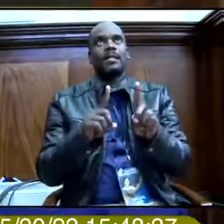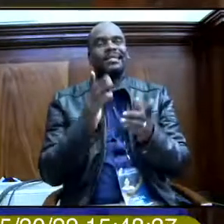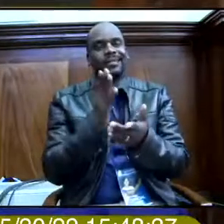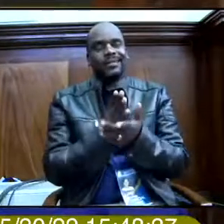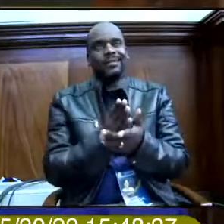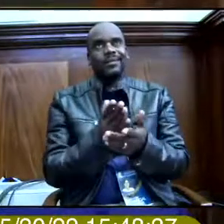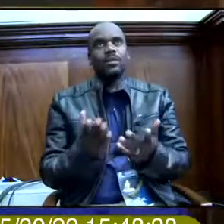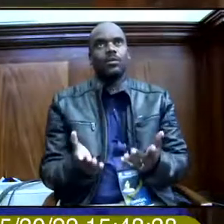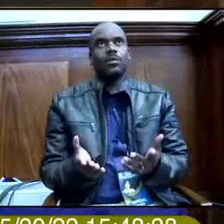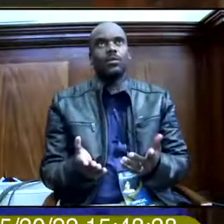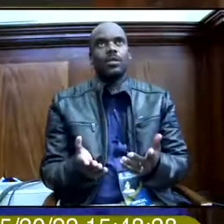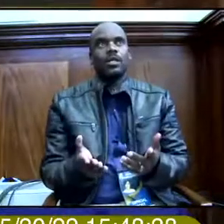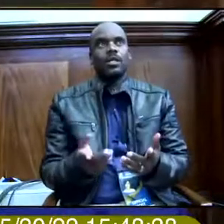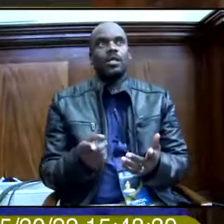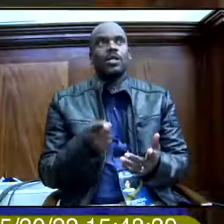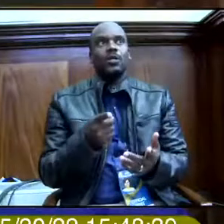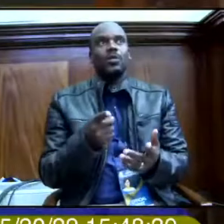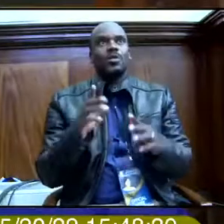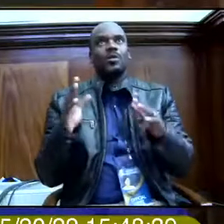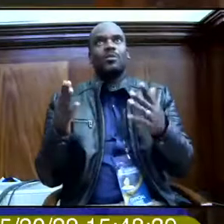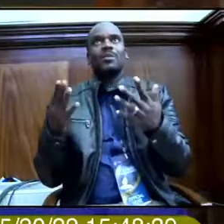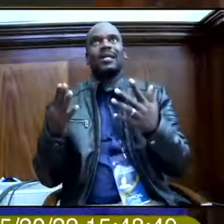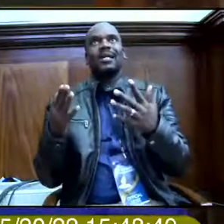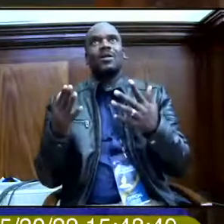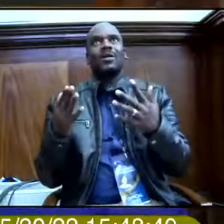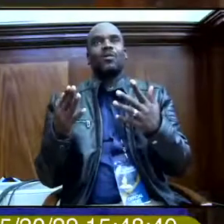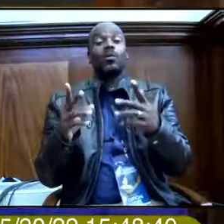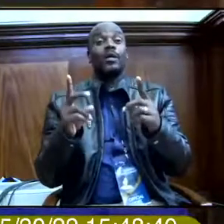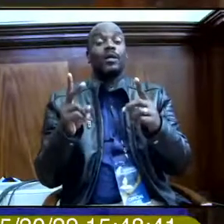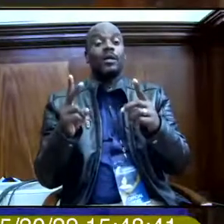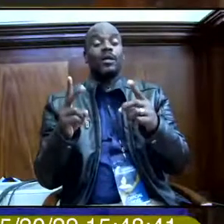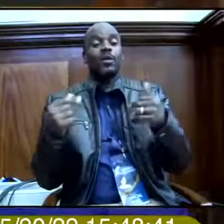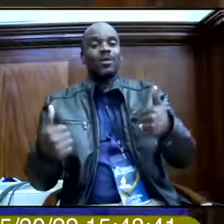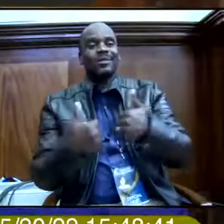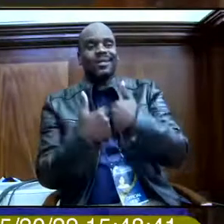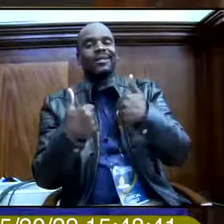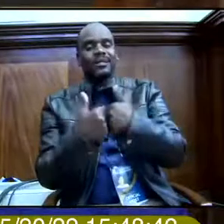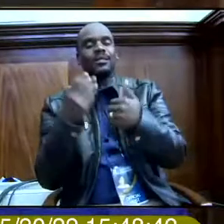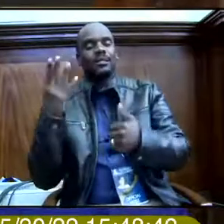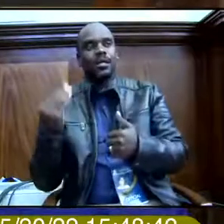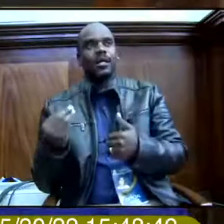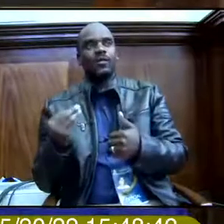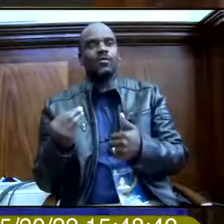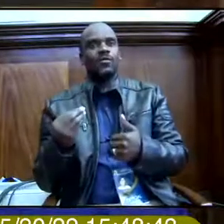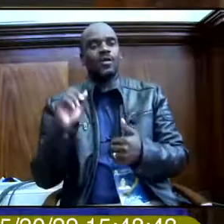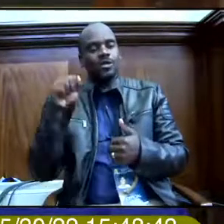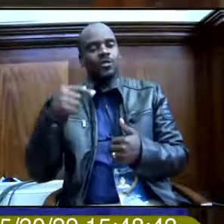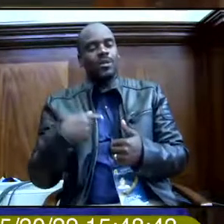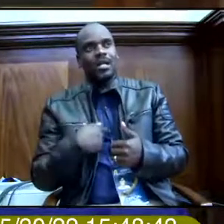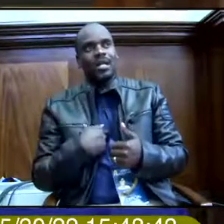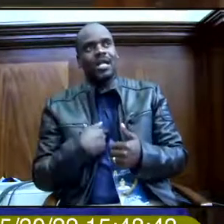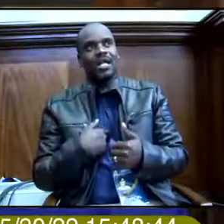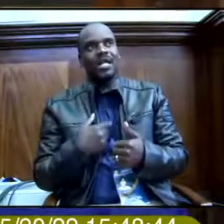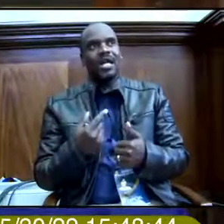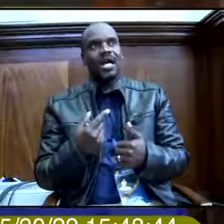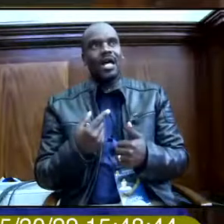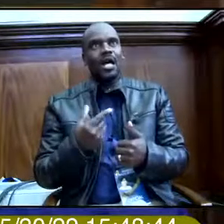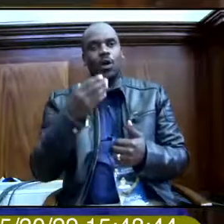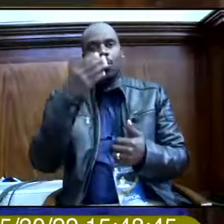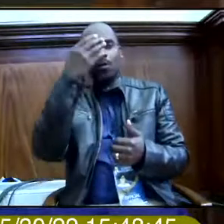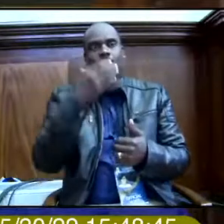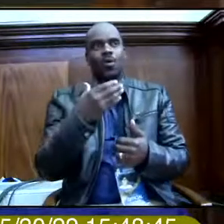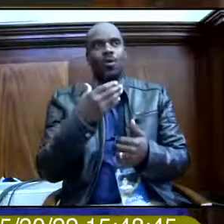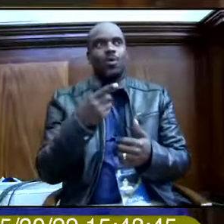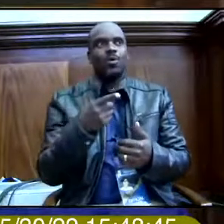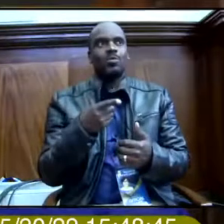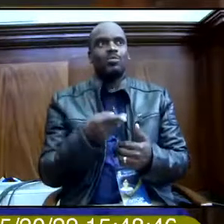that we raise the challenges uh believing that uh or hope that it will